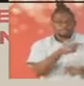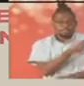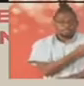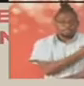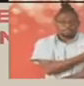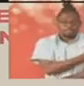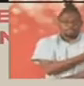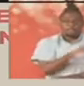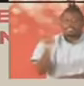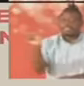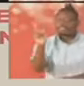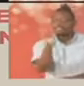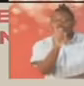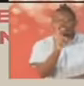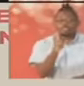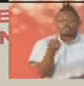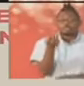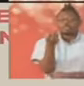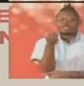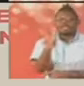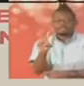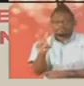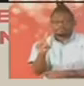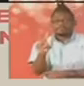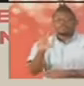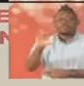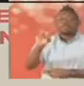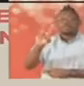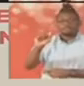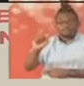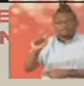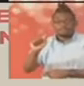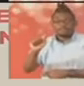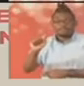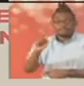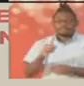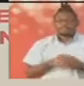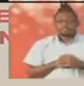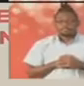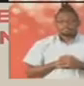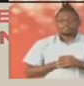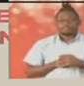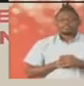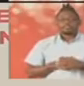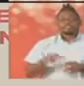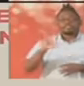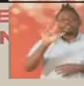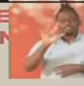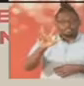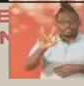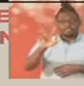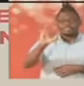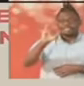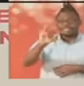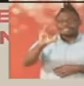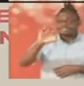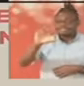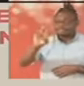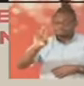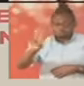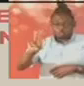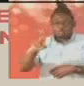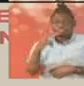have 12 patients in the Couva Multi-Training and Medical Facility, 3 of whom are in ICU. There